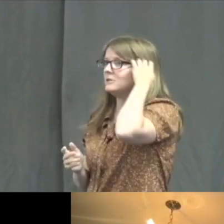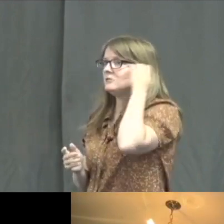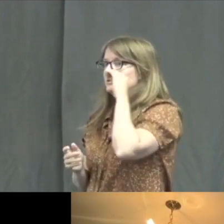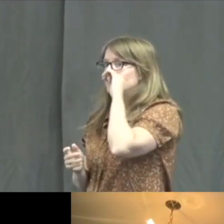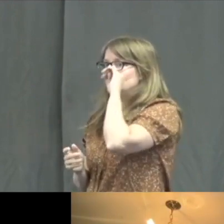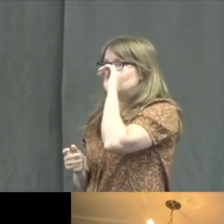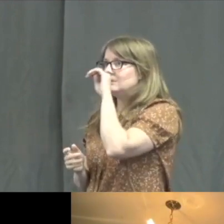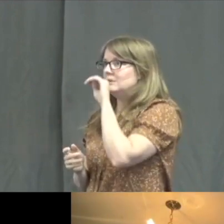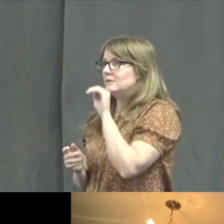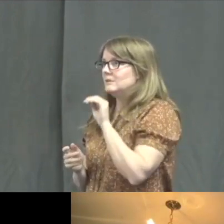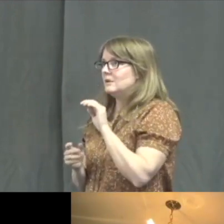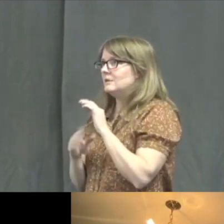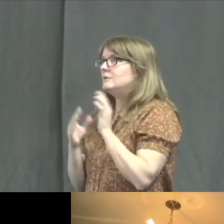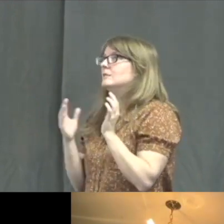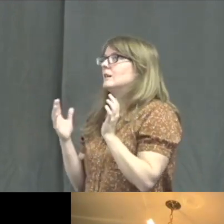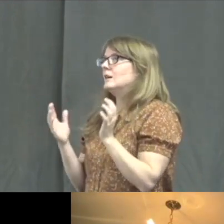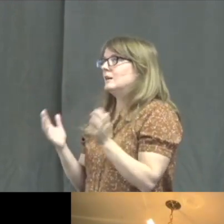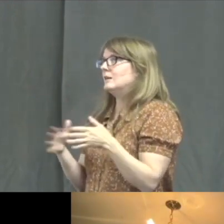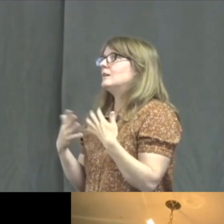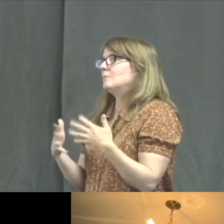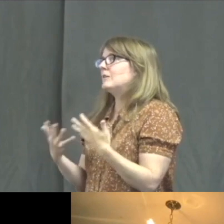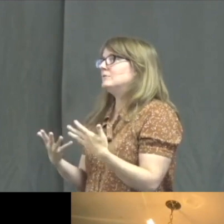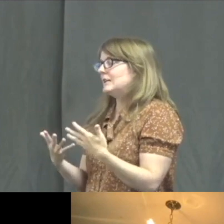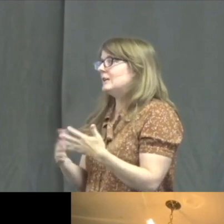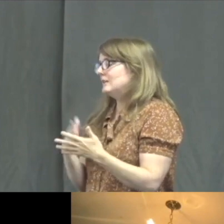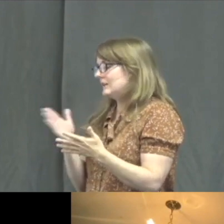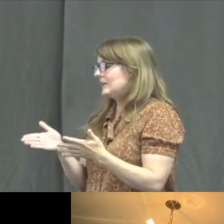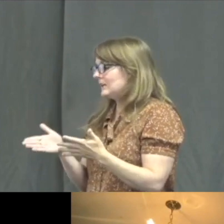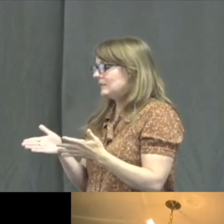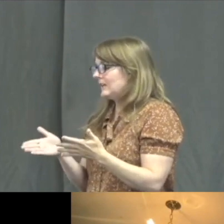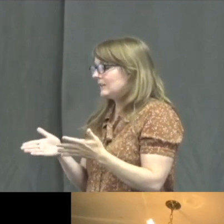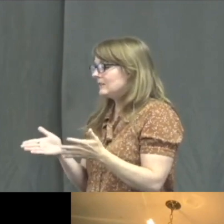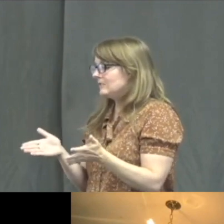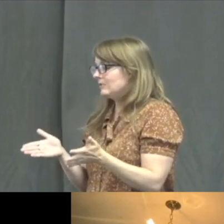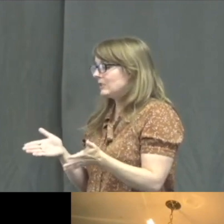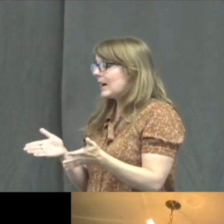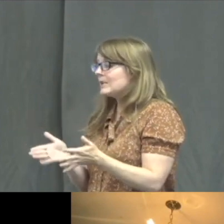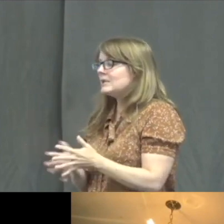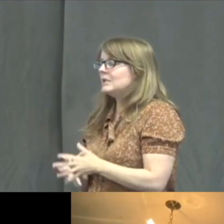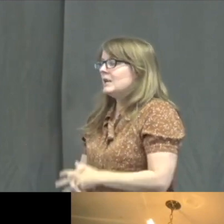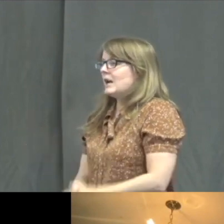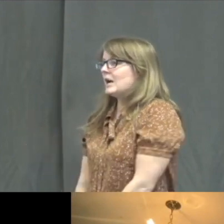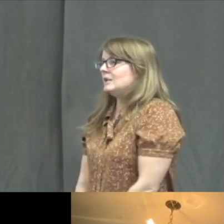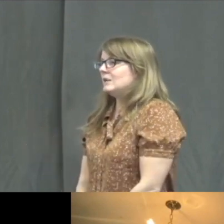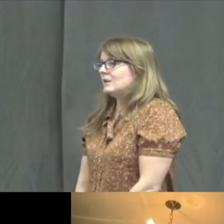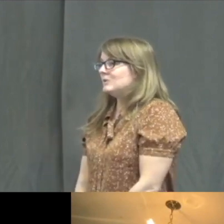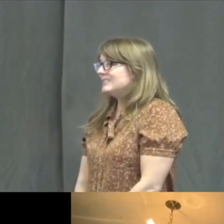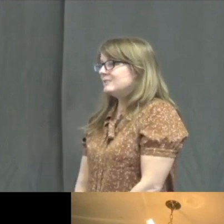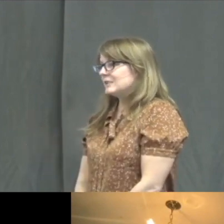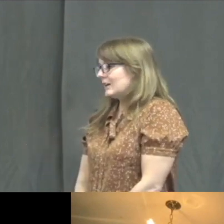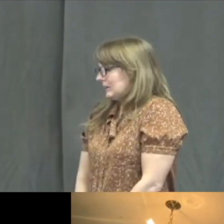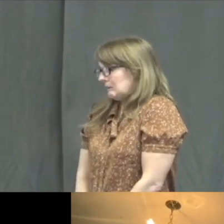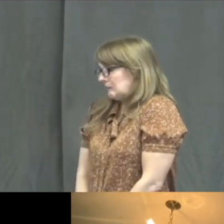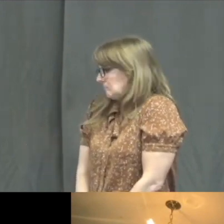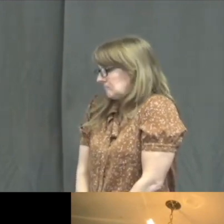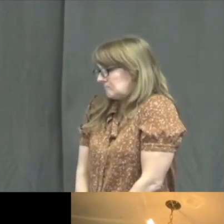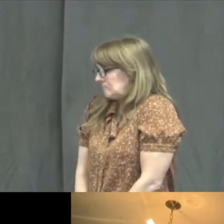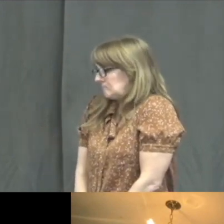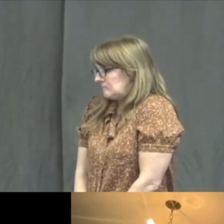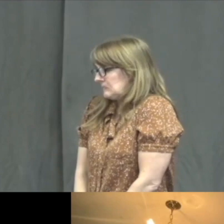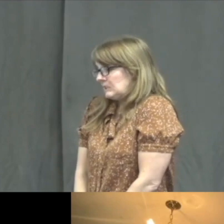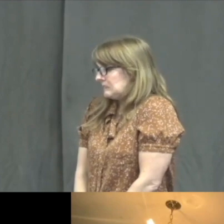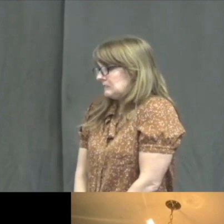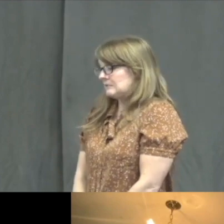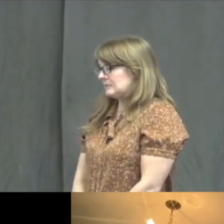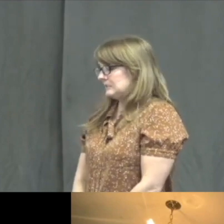get to amount of data that I can look at it, and we did look at it, and